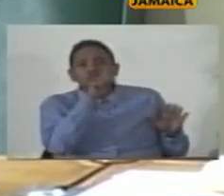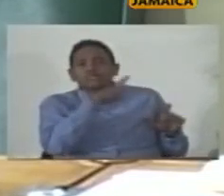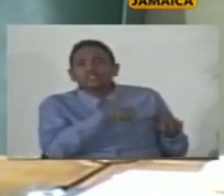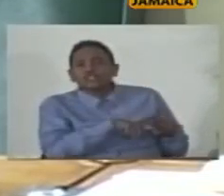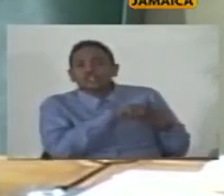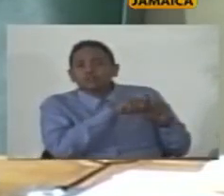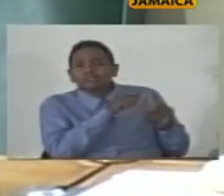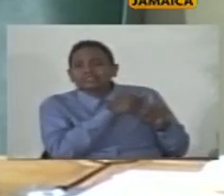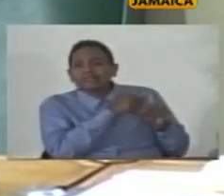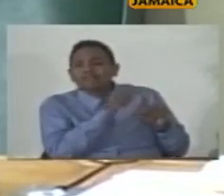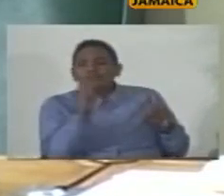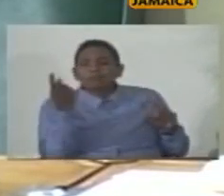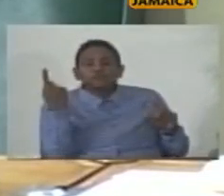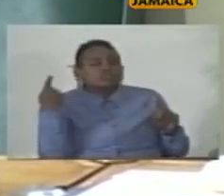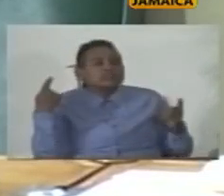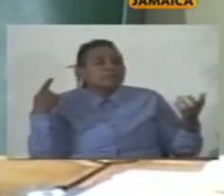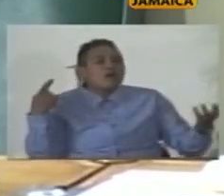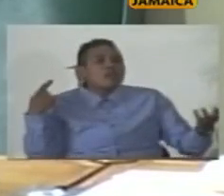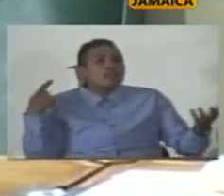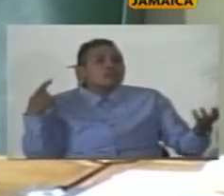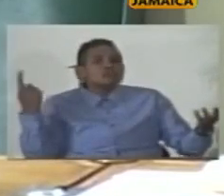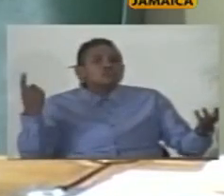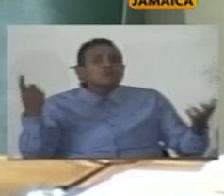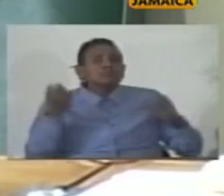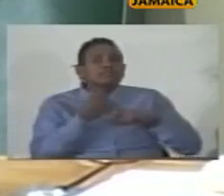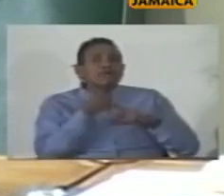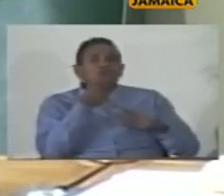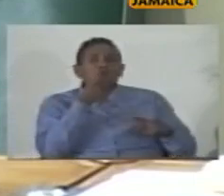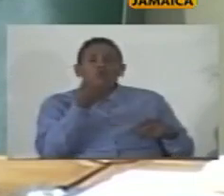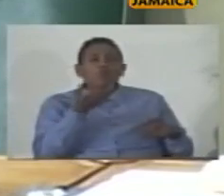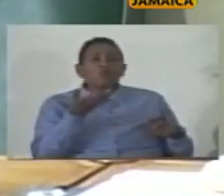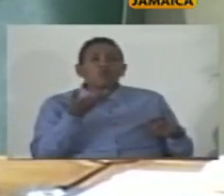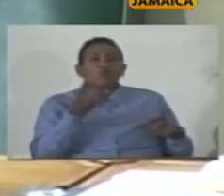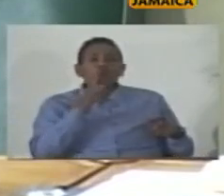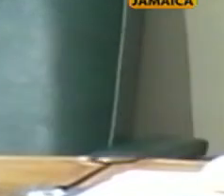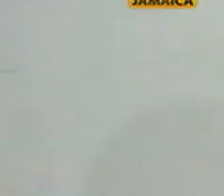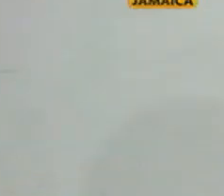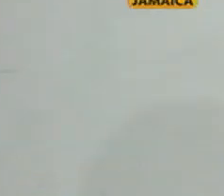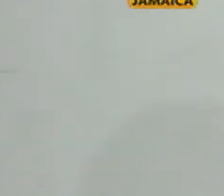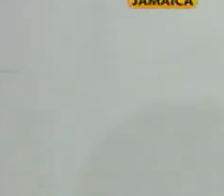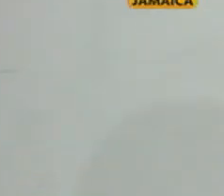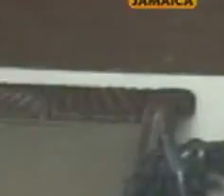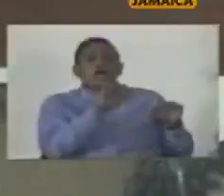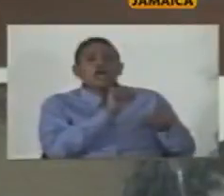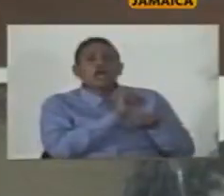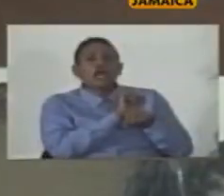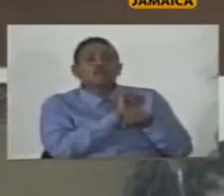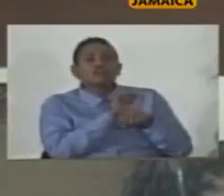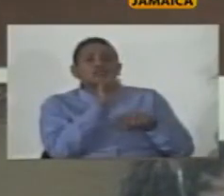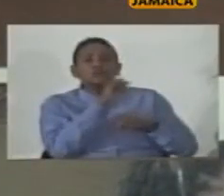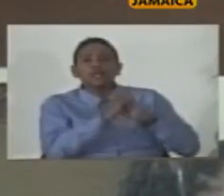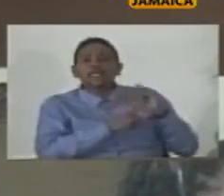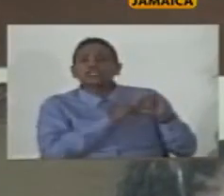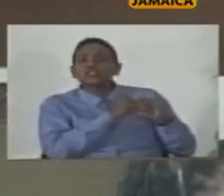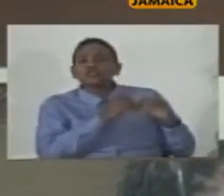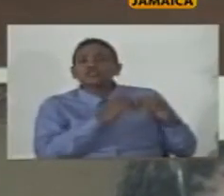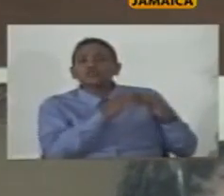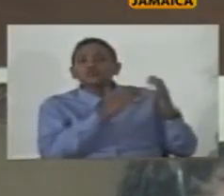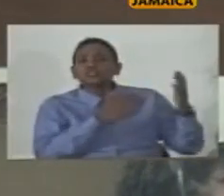the principal, someone who has dedicated their career to the institution,